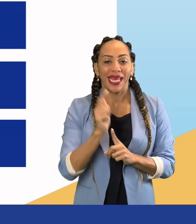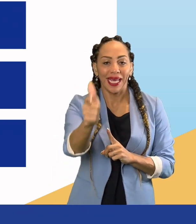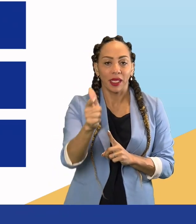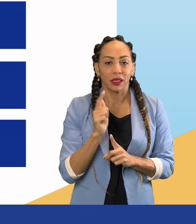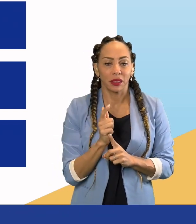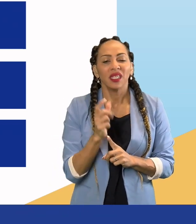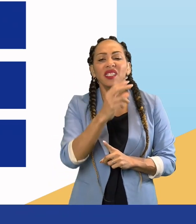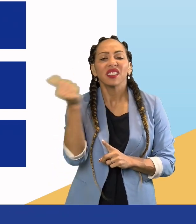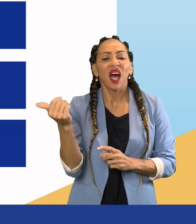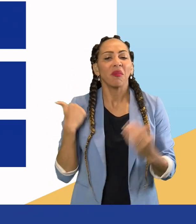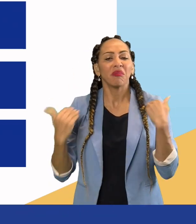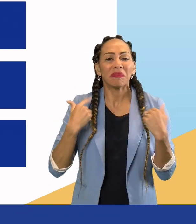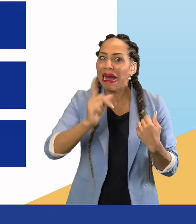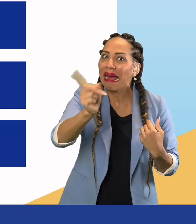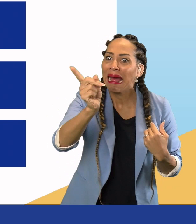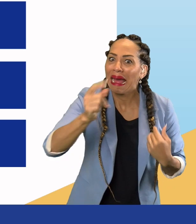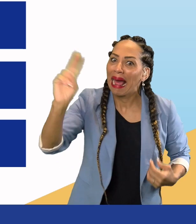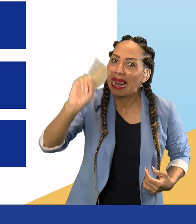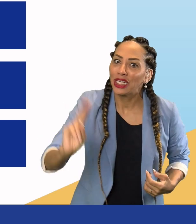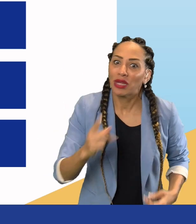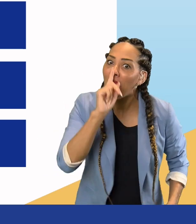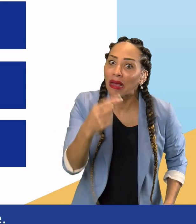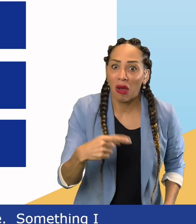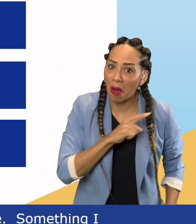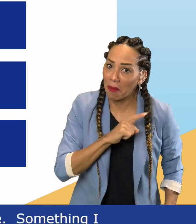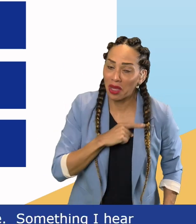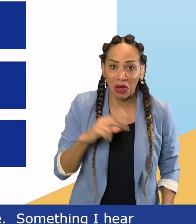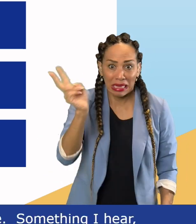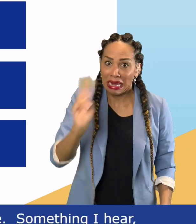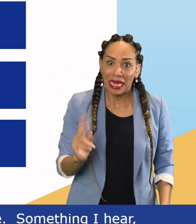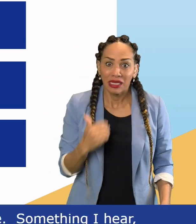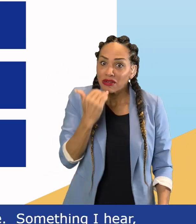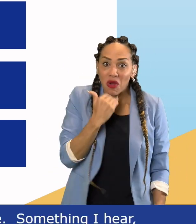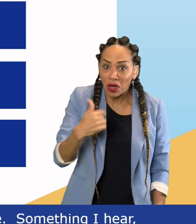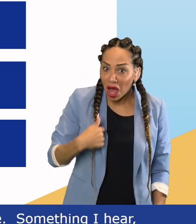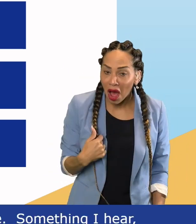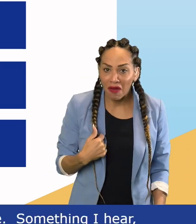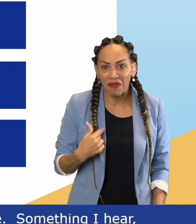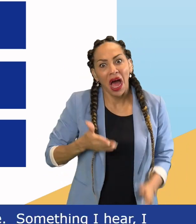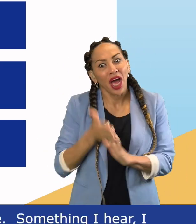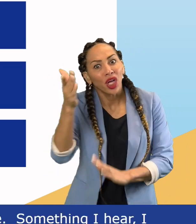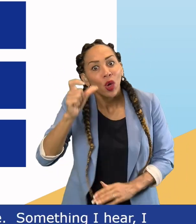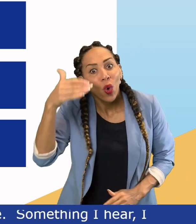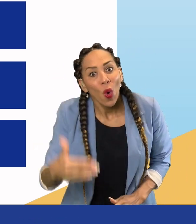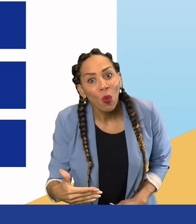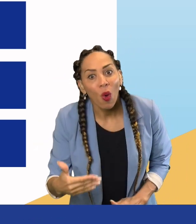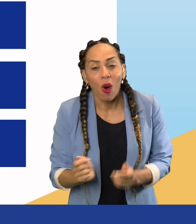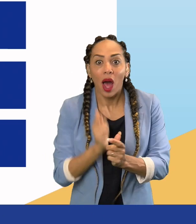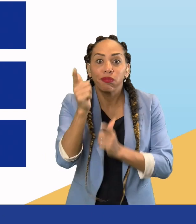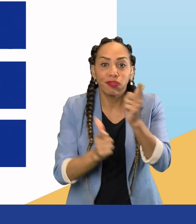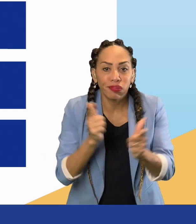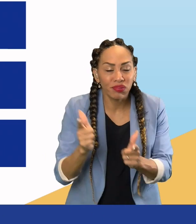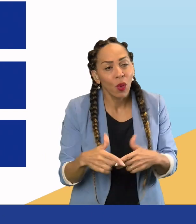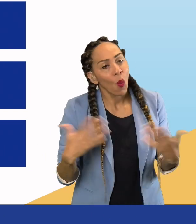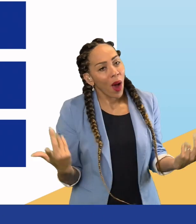long journeys or I go on holiday to Cornwall once a year. Well, could you plan that charge? I regularly take my electric vehicle on long